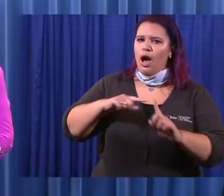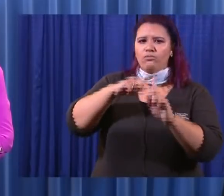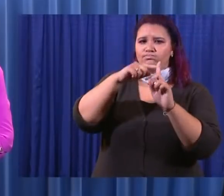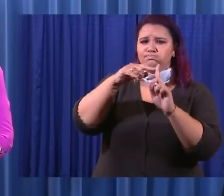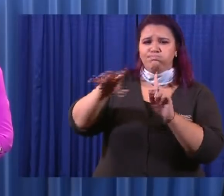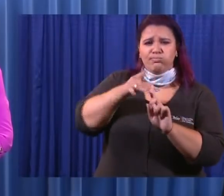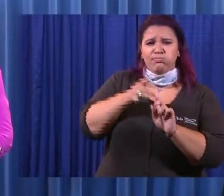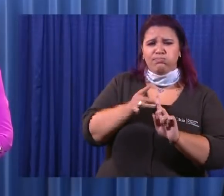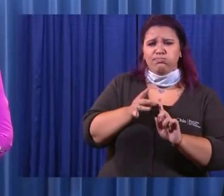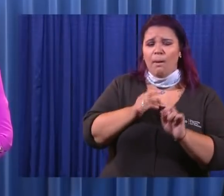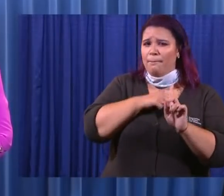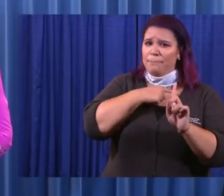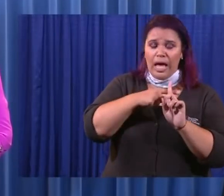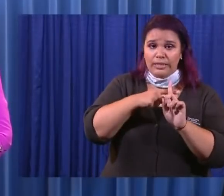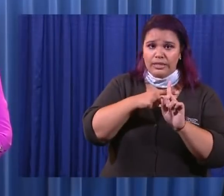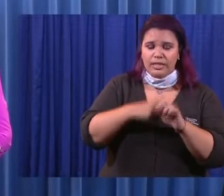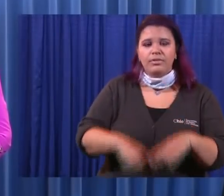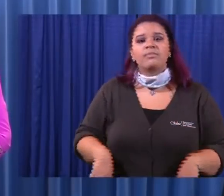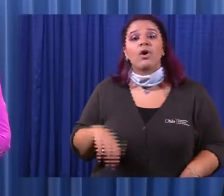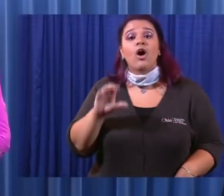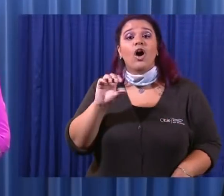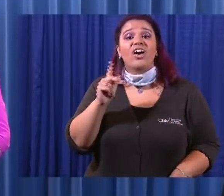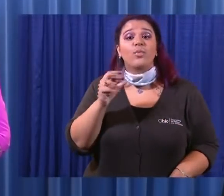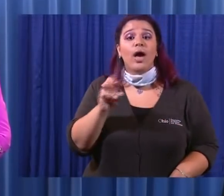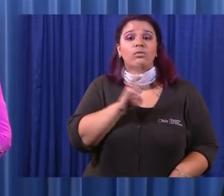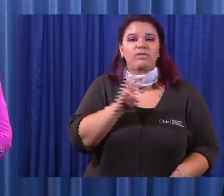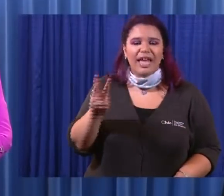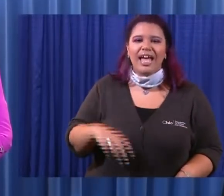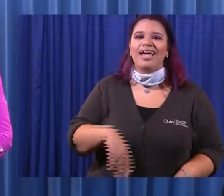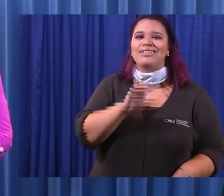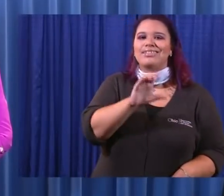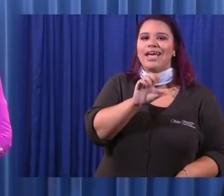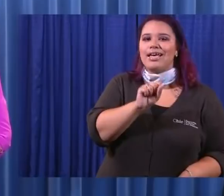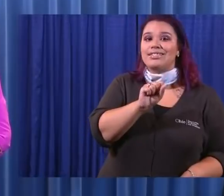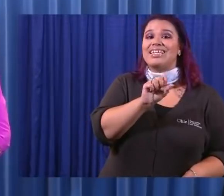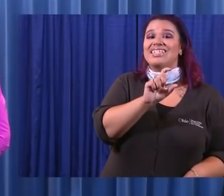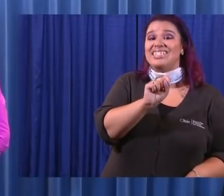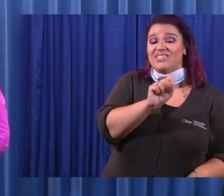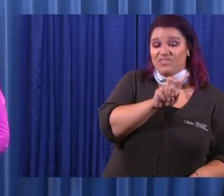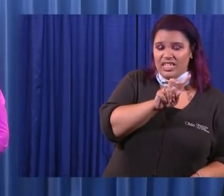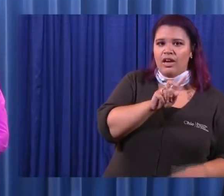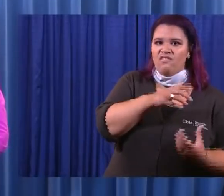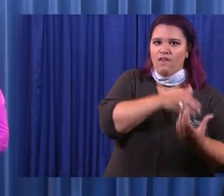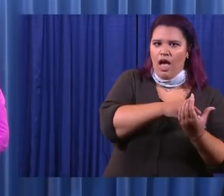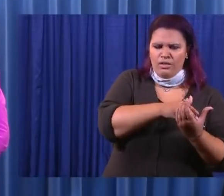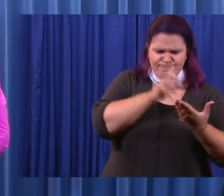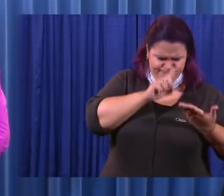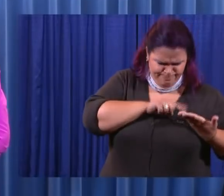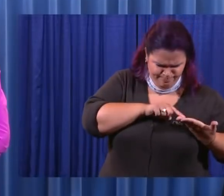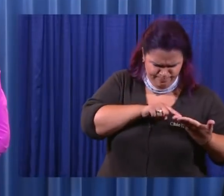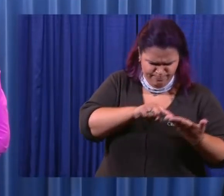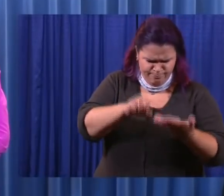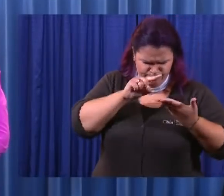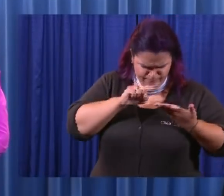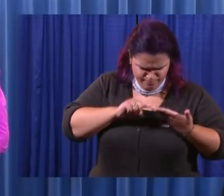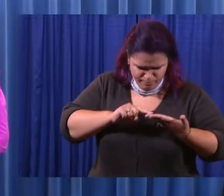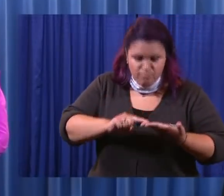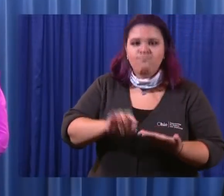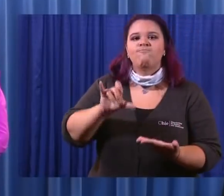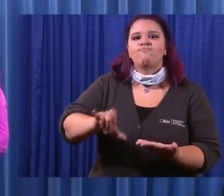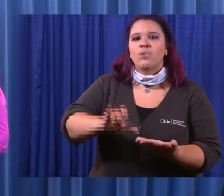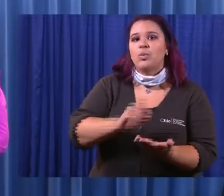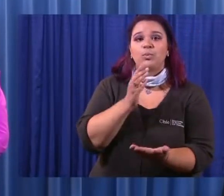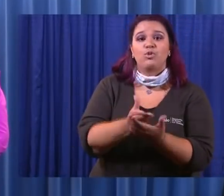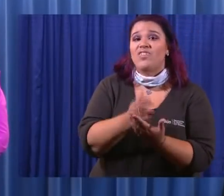numbers on the Ohio site and the CSV file, we know that many of those numbers are not representative of current active COVID infections.